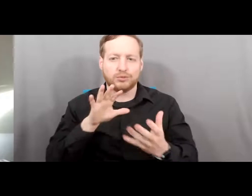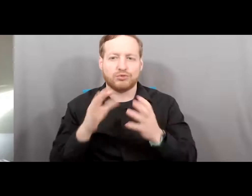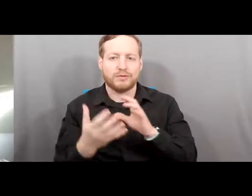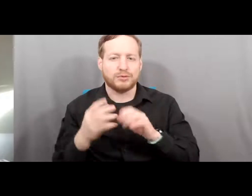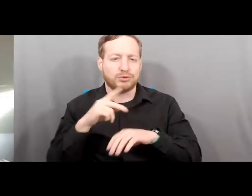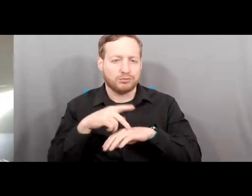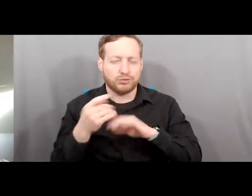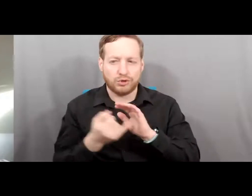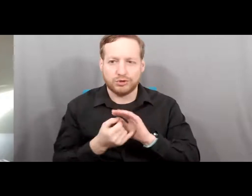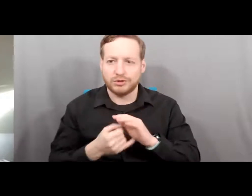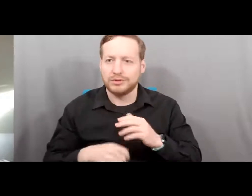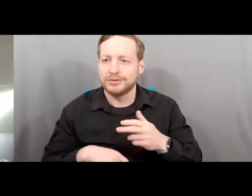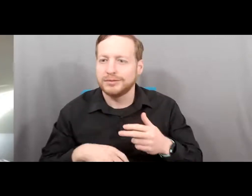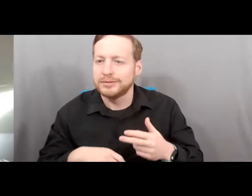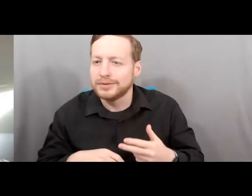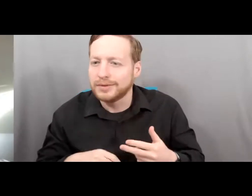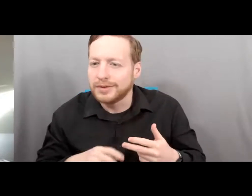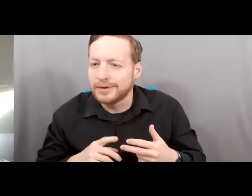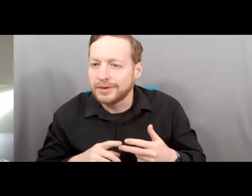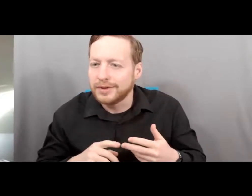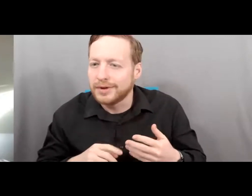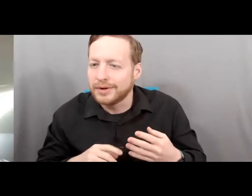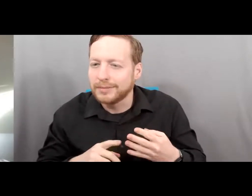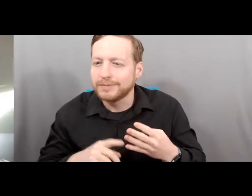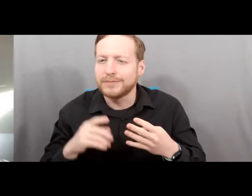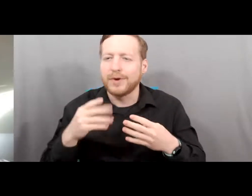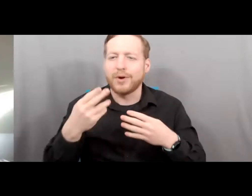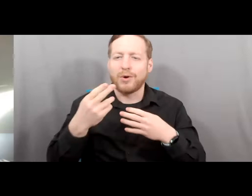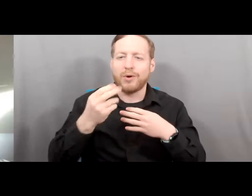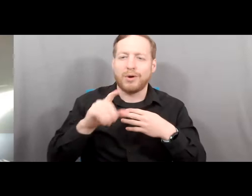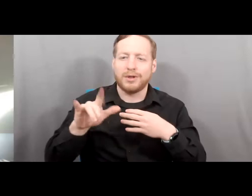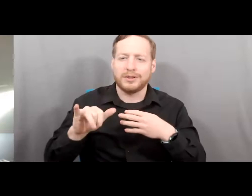the Healthcare System Transformation Project, HSTP.